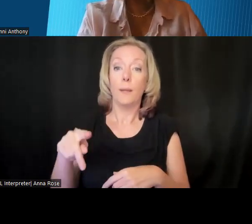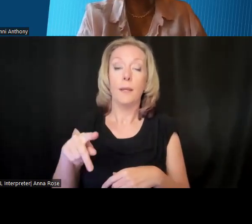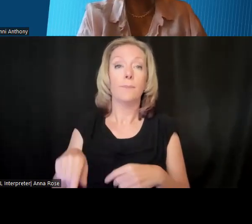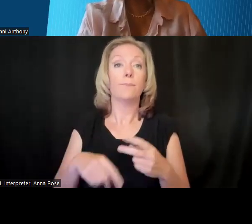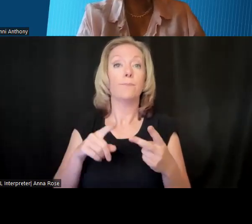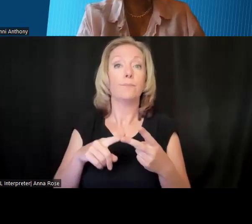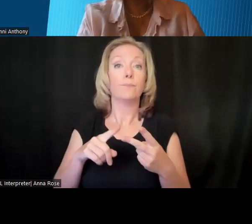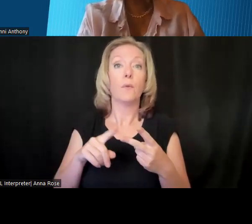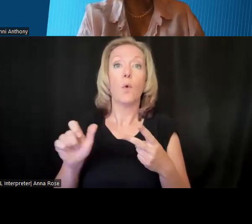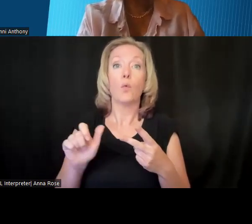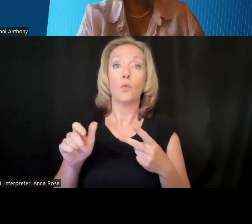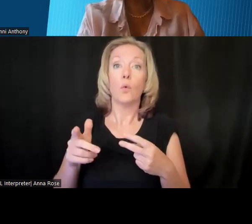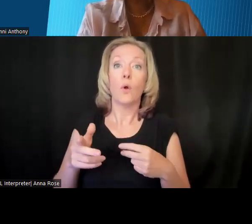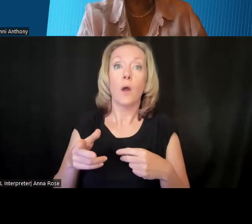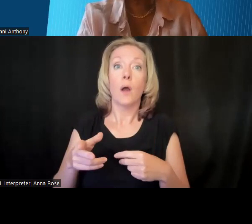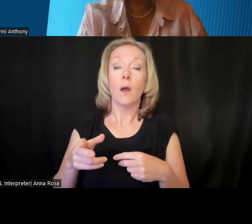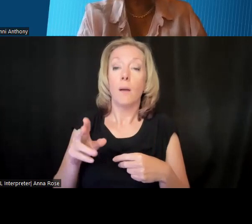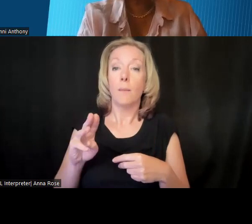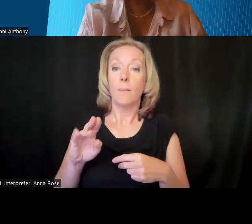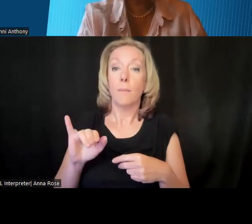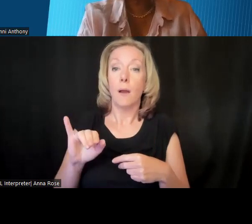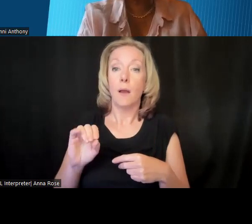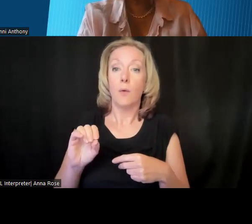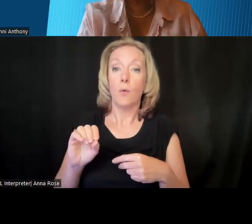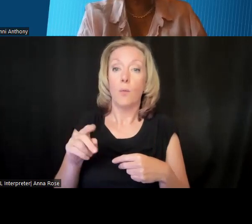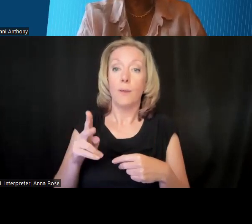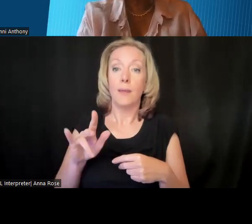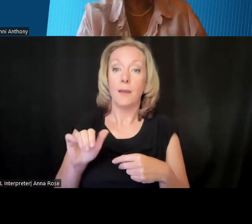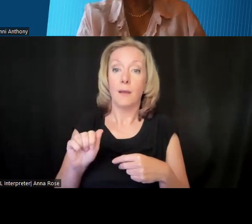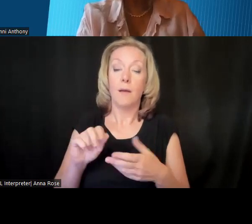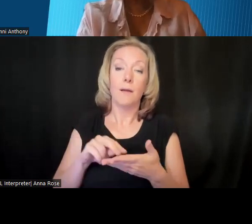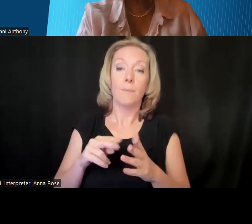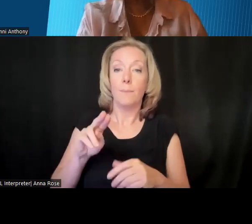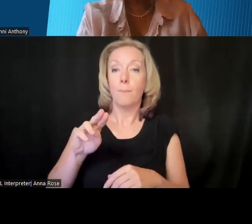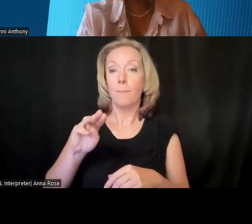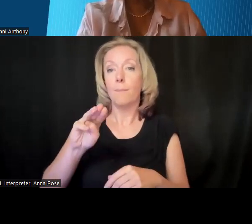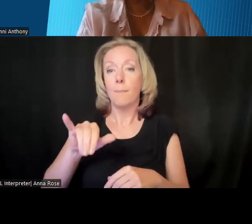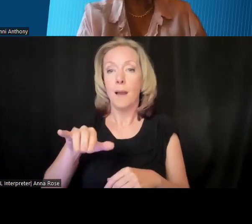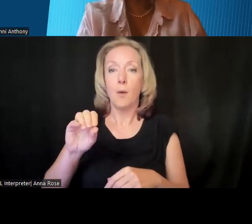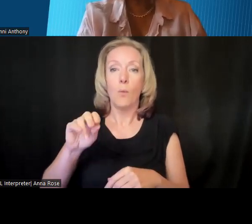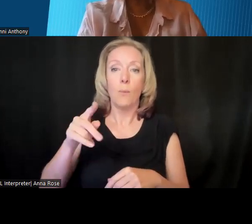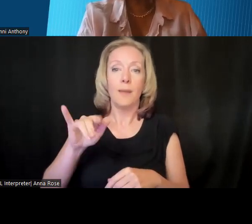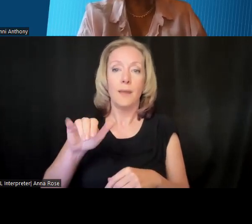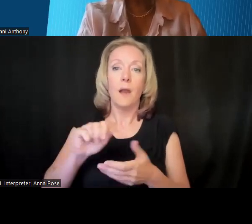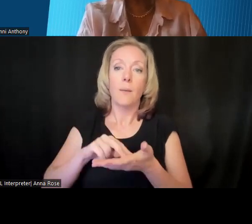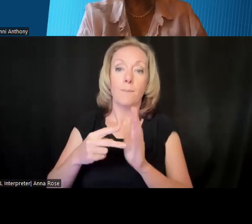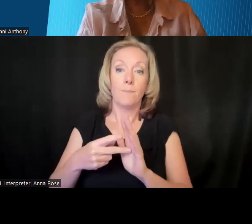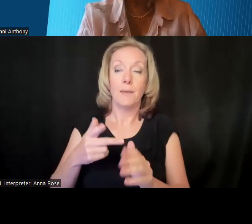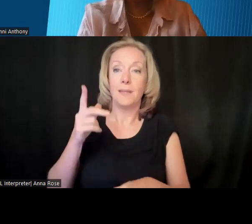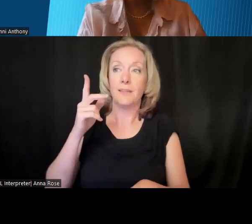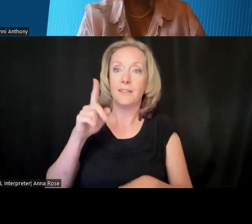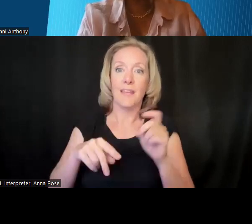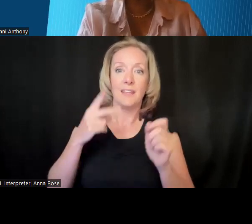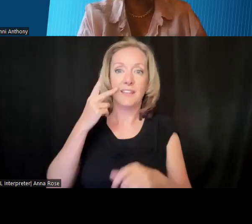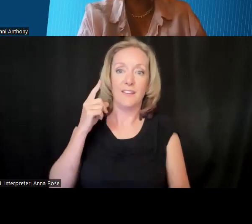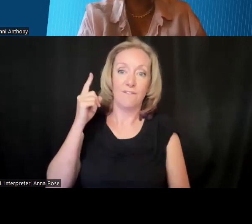about high levels of myopia, which is just another way of saying nearsightedness. So many times kids with prematurity end up with glasses,